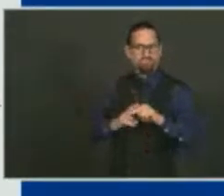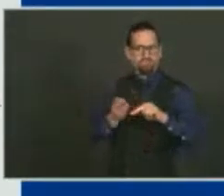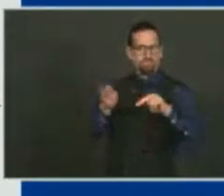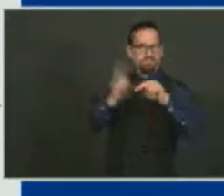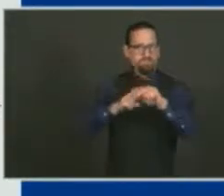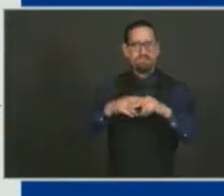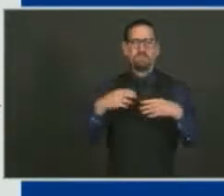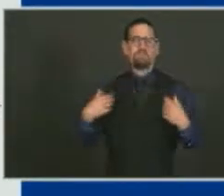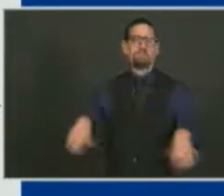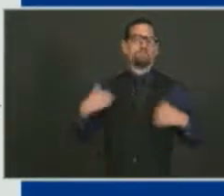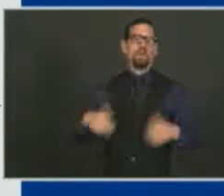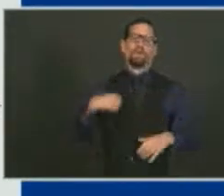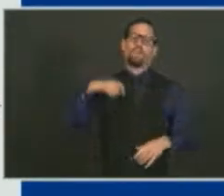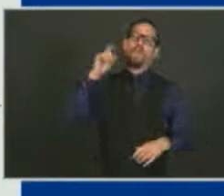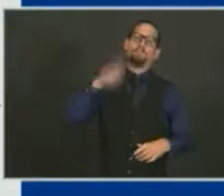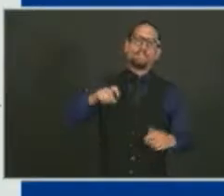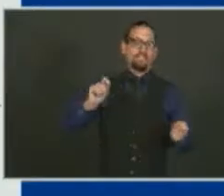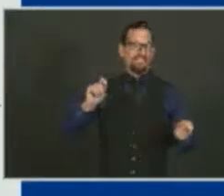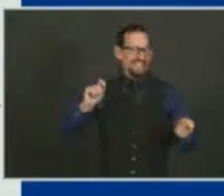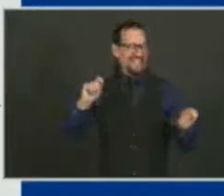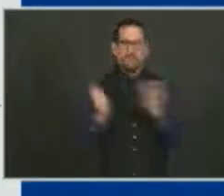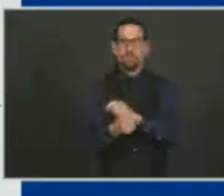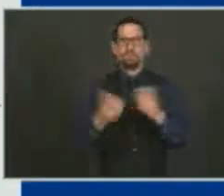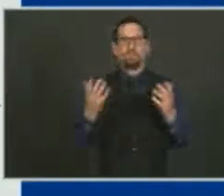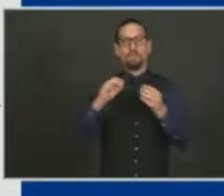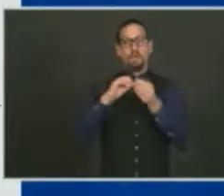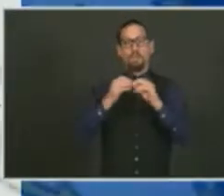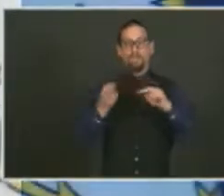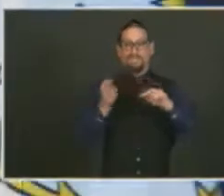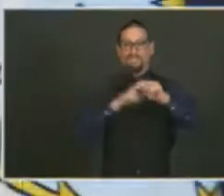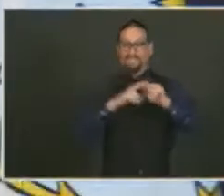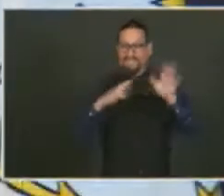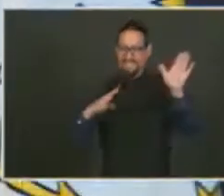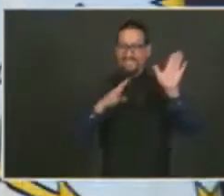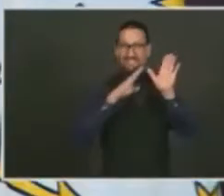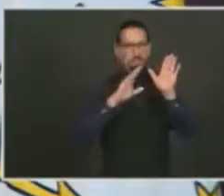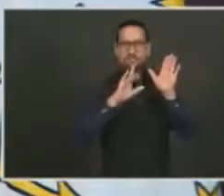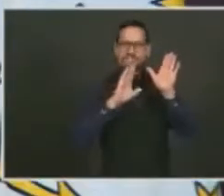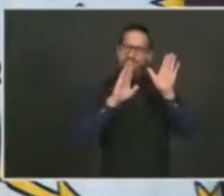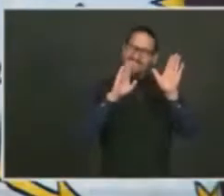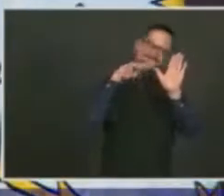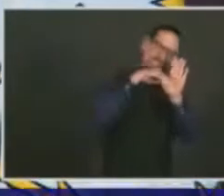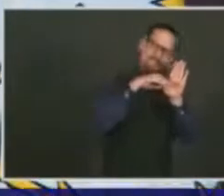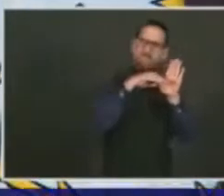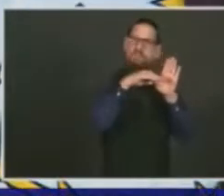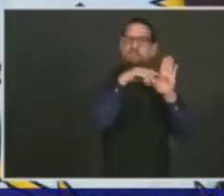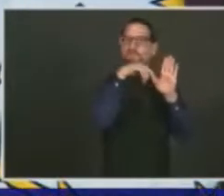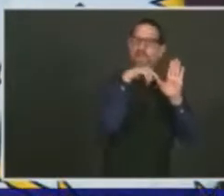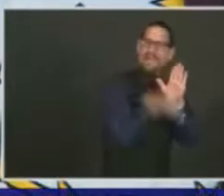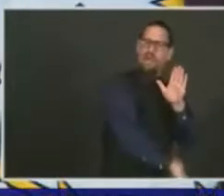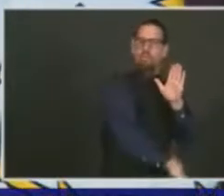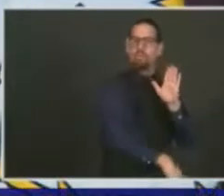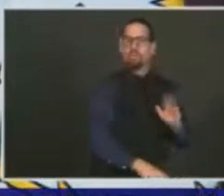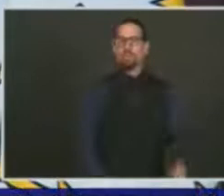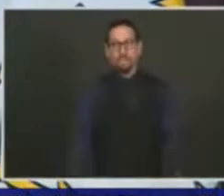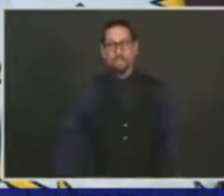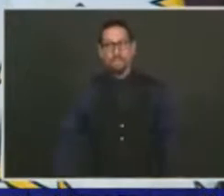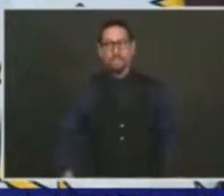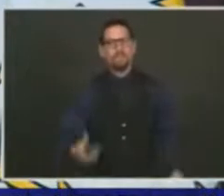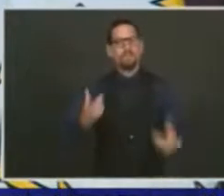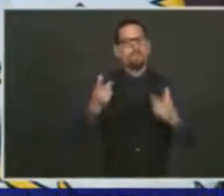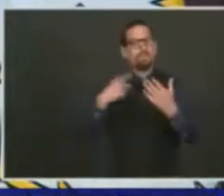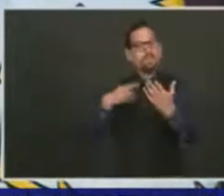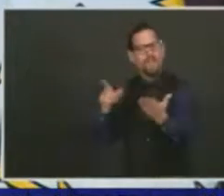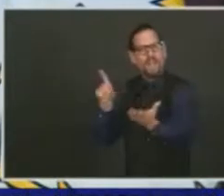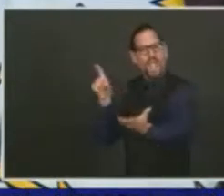trajectory. So I want you to ask yourself and your family, your friends, what are you going to do differently? Because